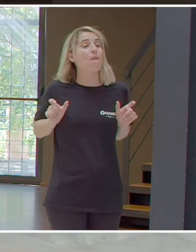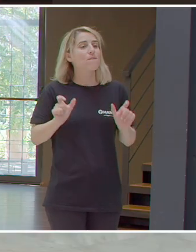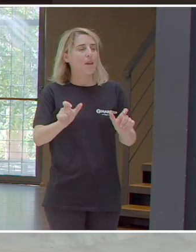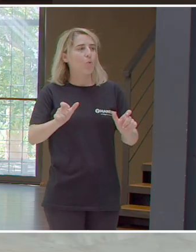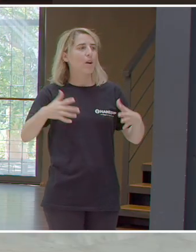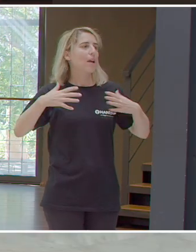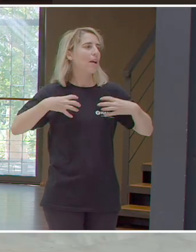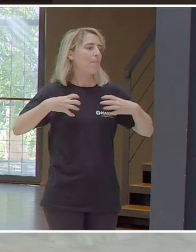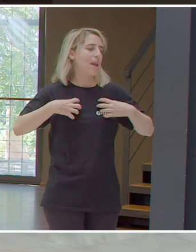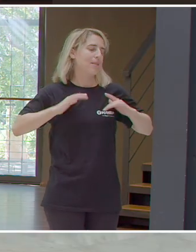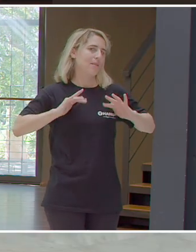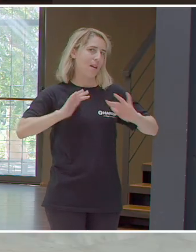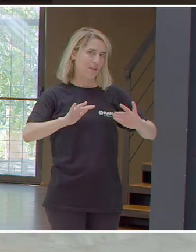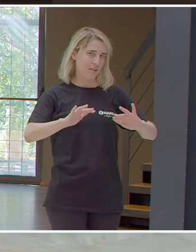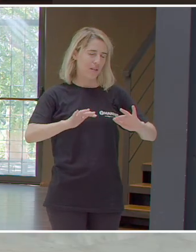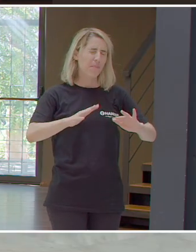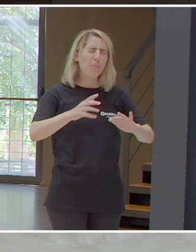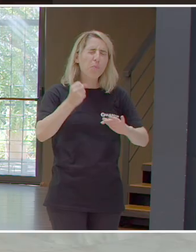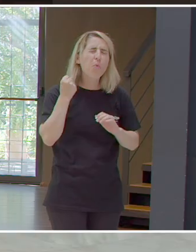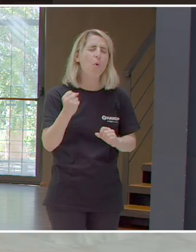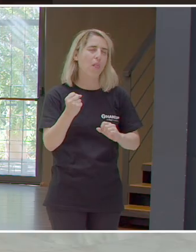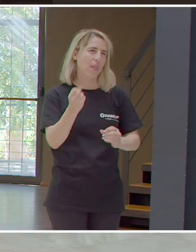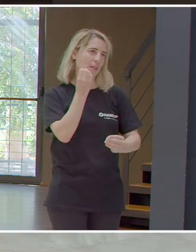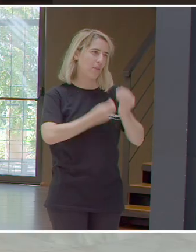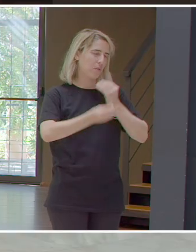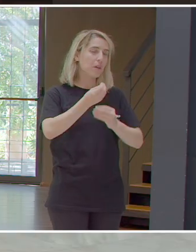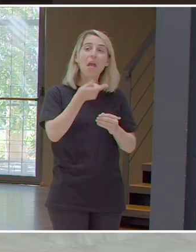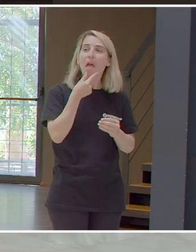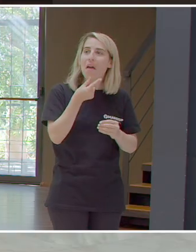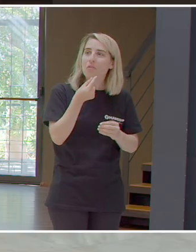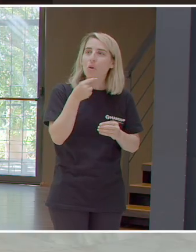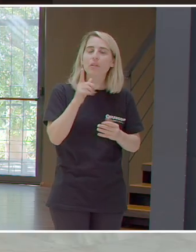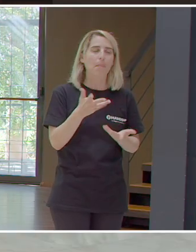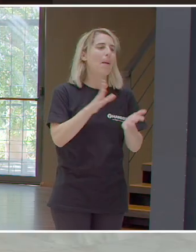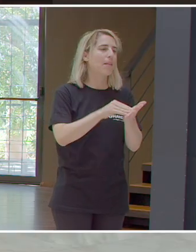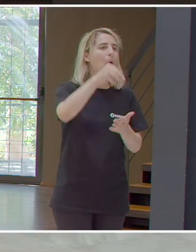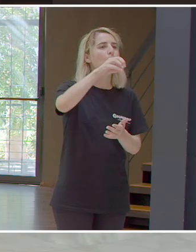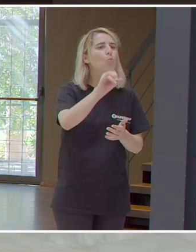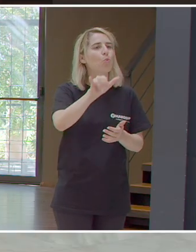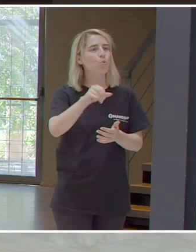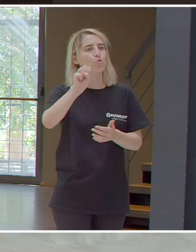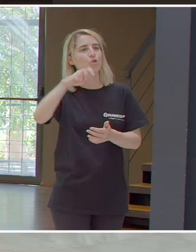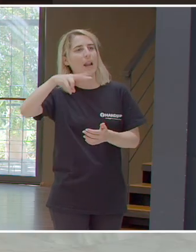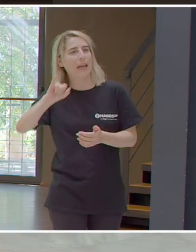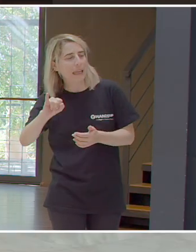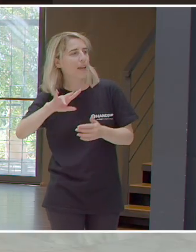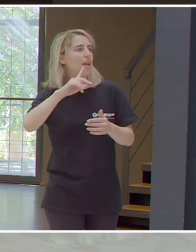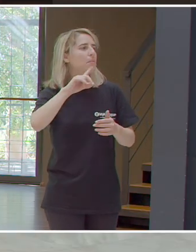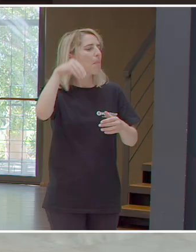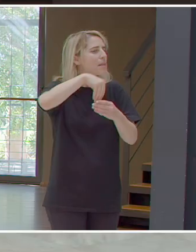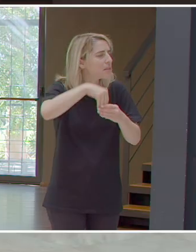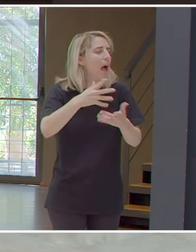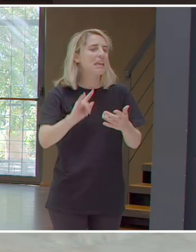breast cancer. So it's very powerful and very easy to add in your muesli or add into a salad or make